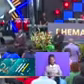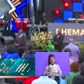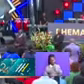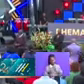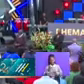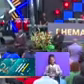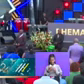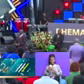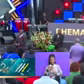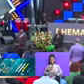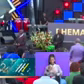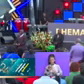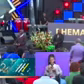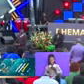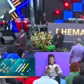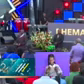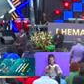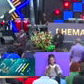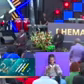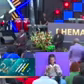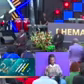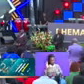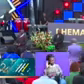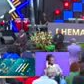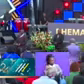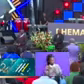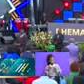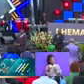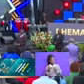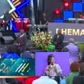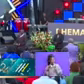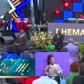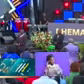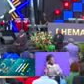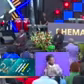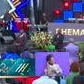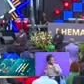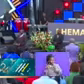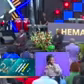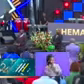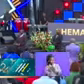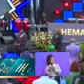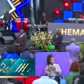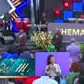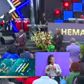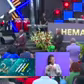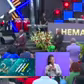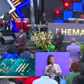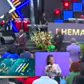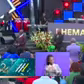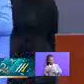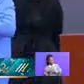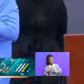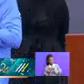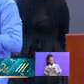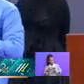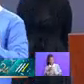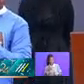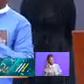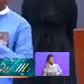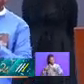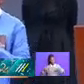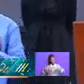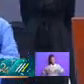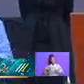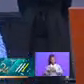run run and I'm going to address what I'm going to address now listen to me when you hear prophecies like this sometimes it can be for